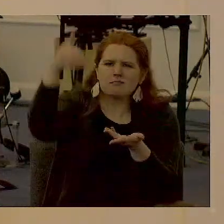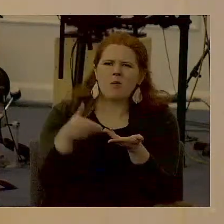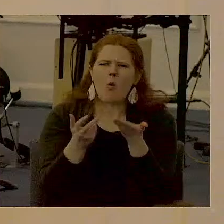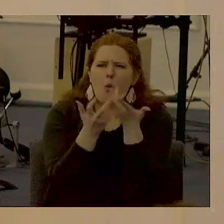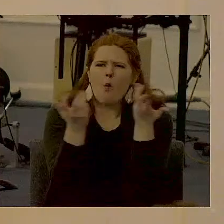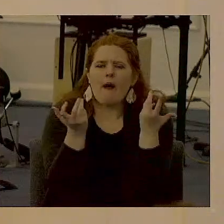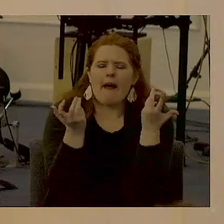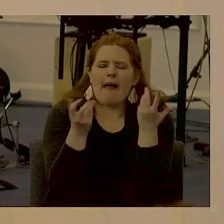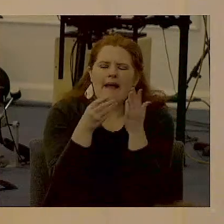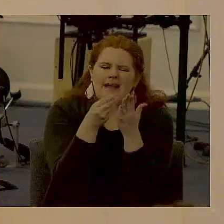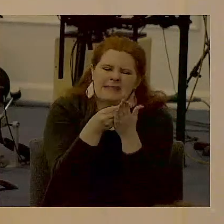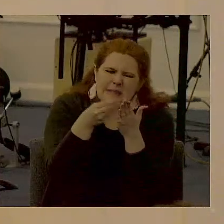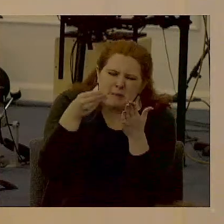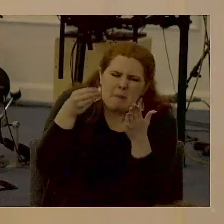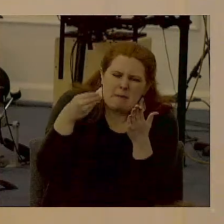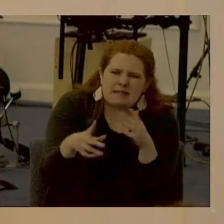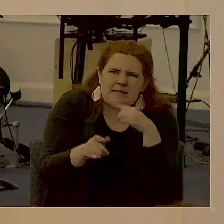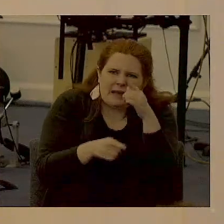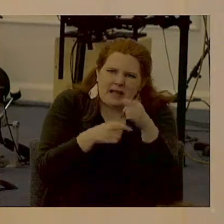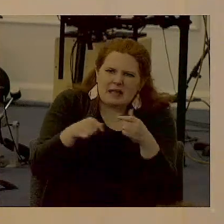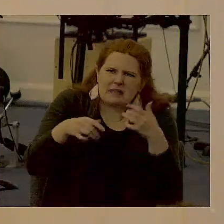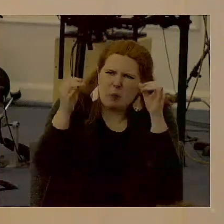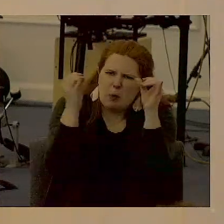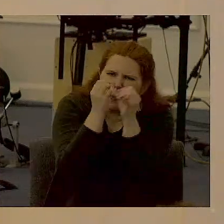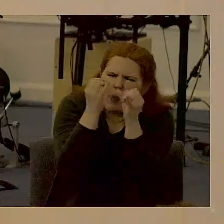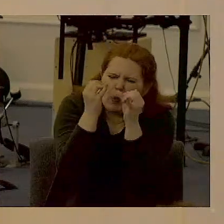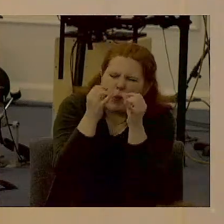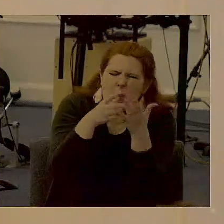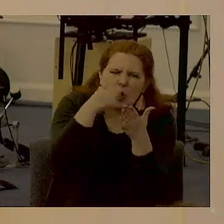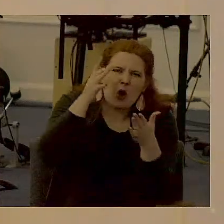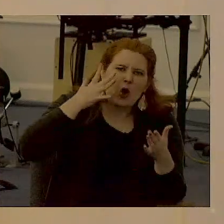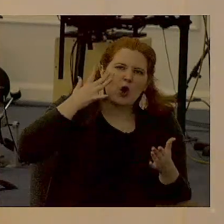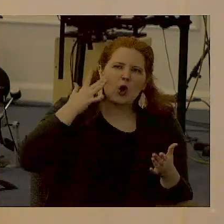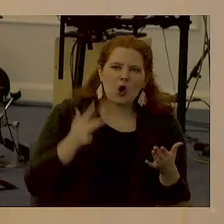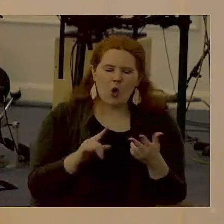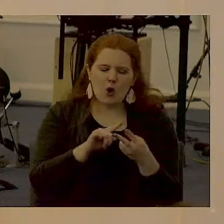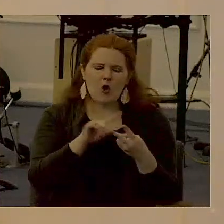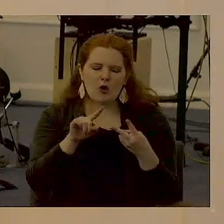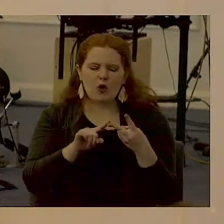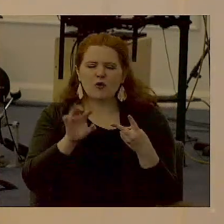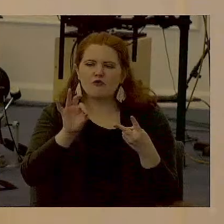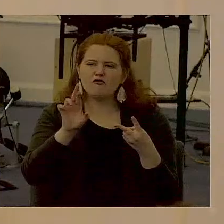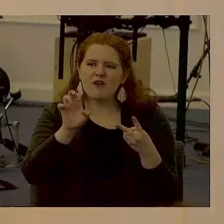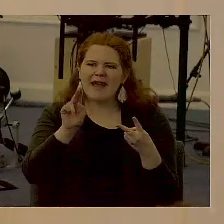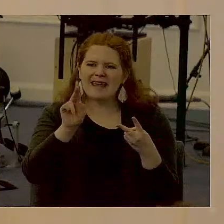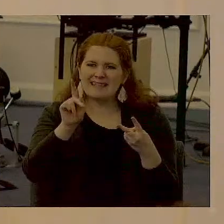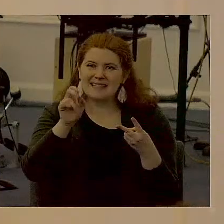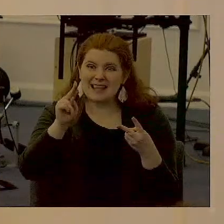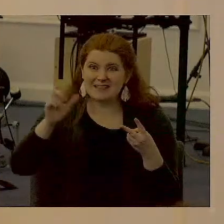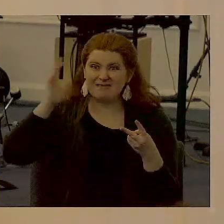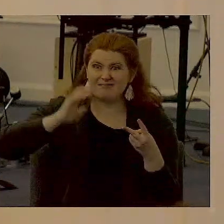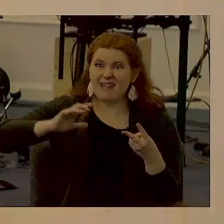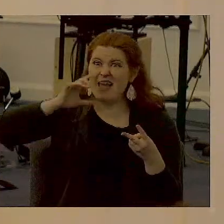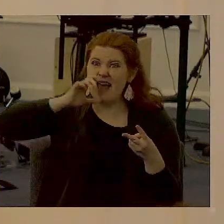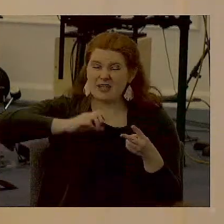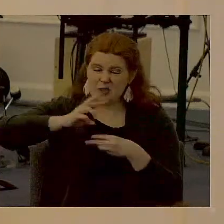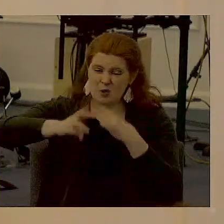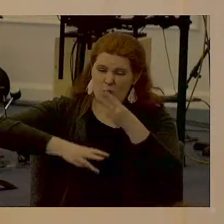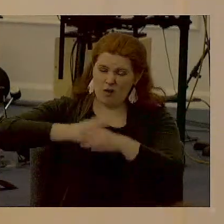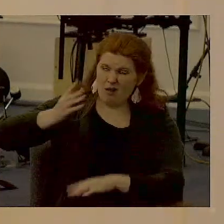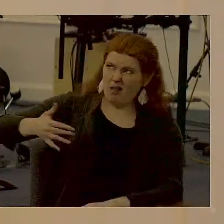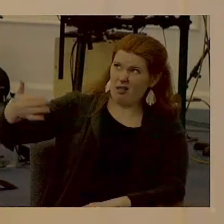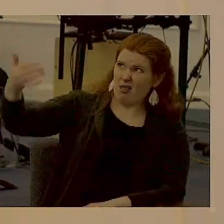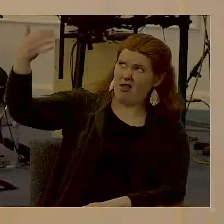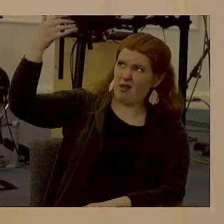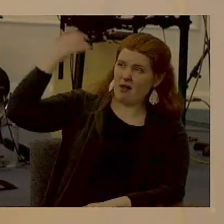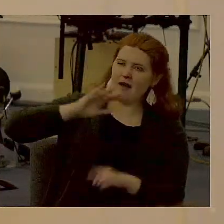with expensive gifts like gold and frankincense, that even in the ancient world, camels were